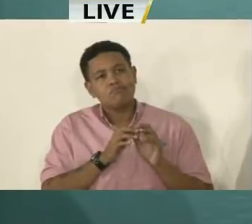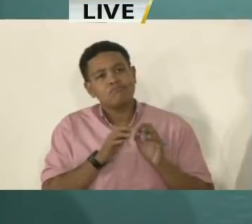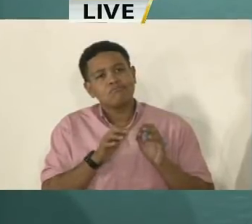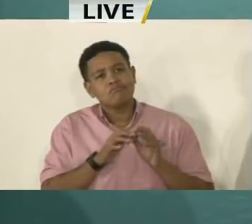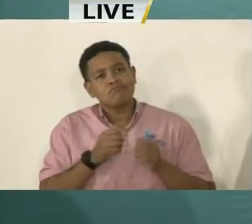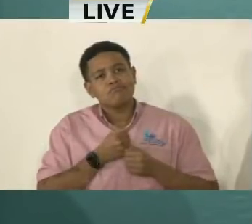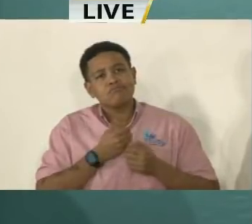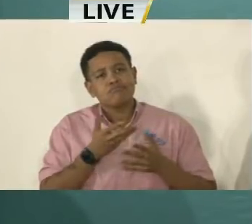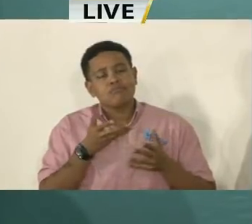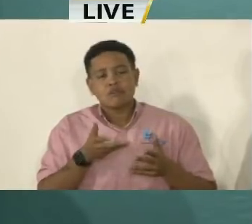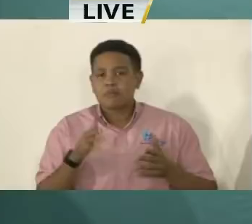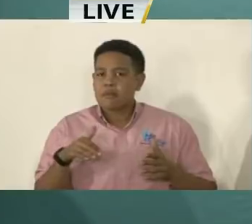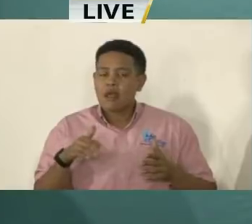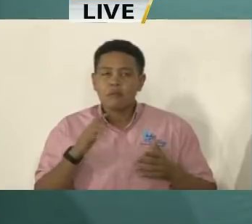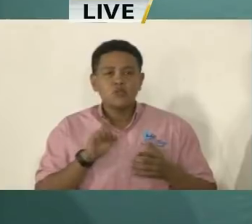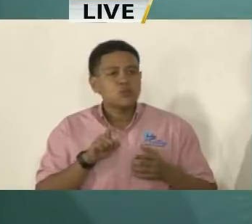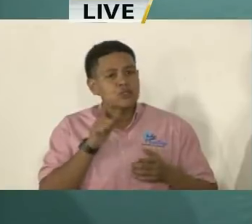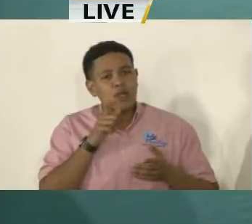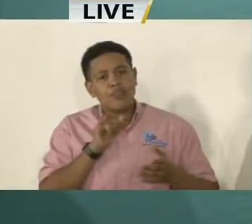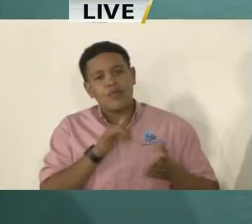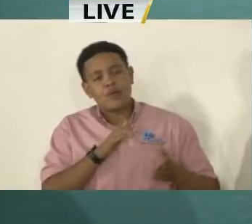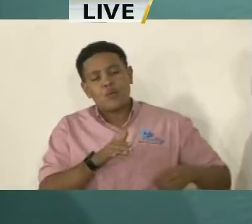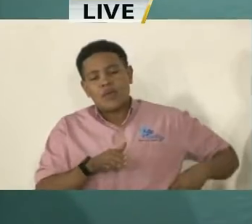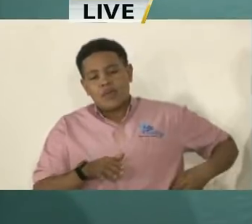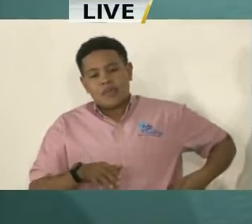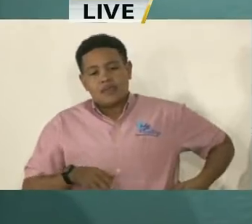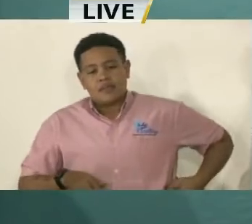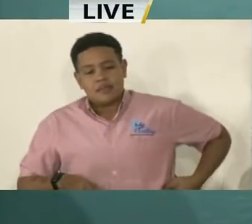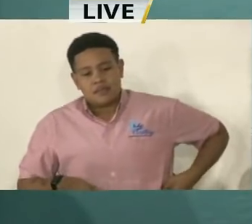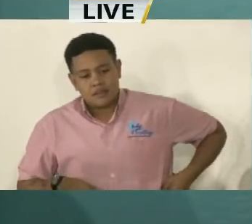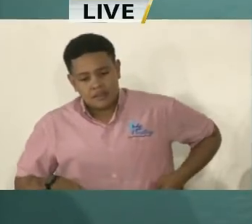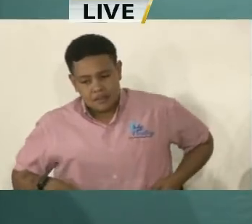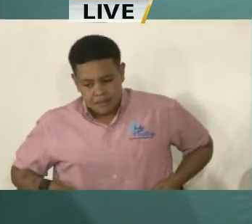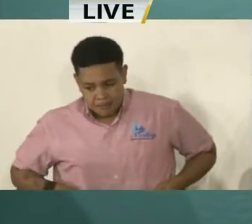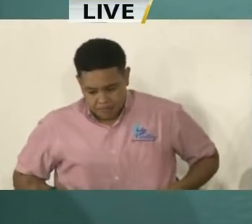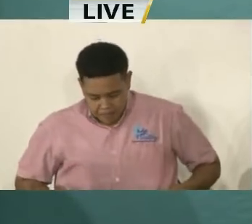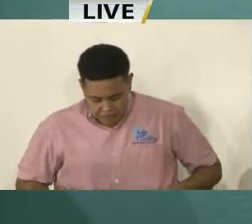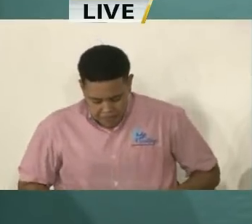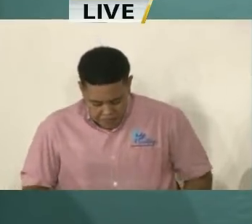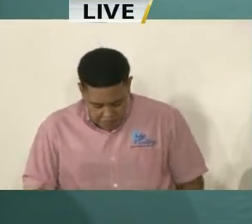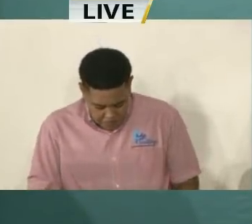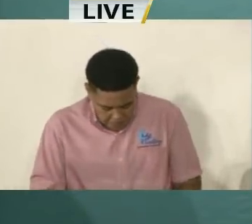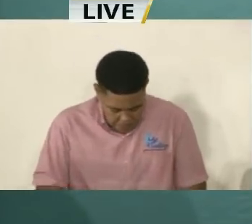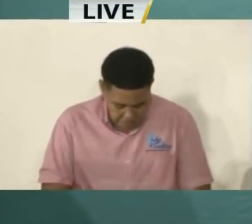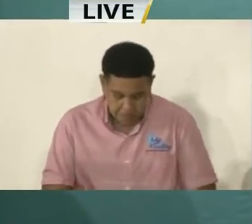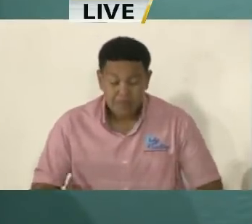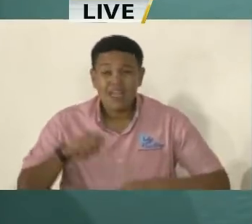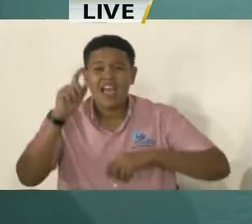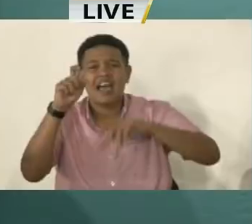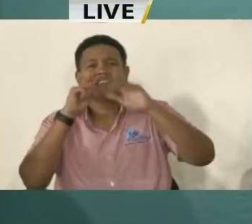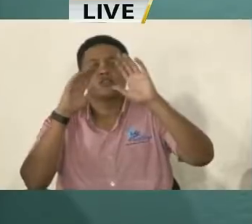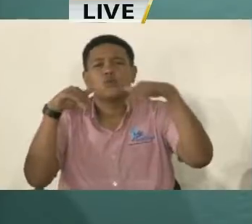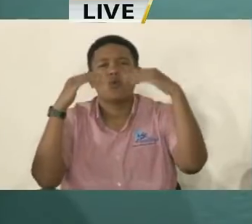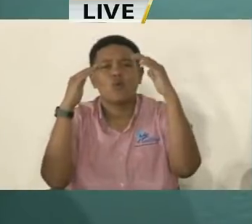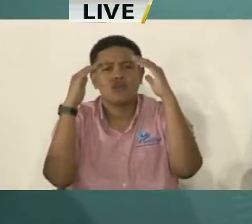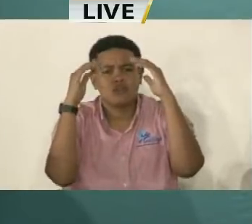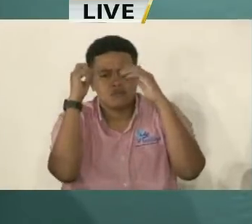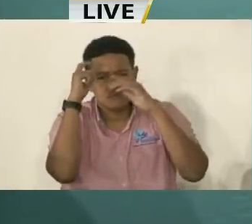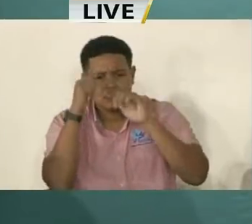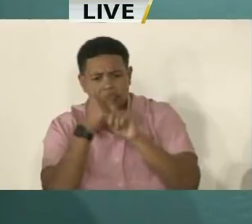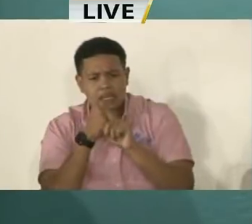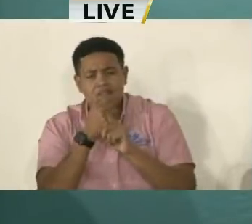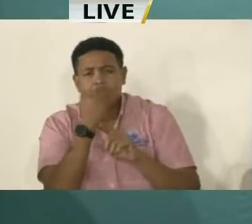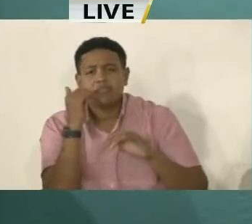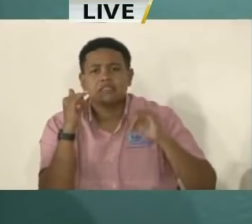unparliamentary. And I'm going to ask that we all try and just rededicate ourselves to a better standard of